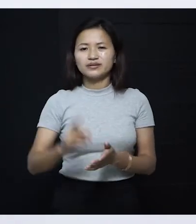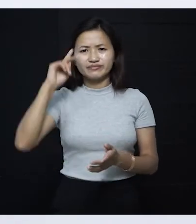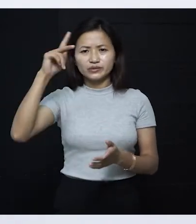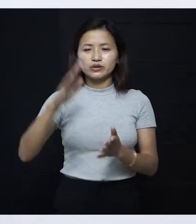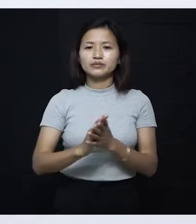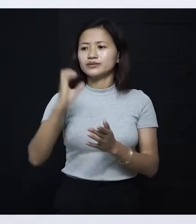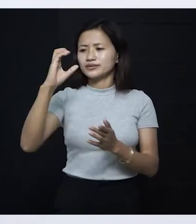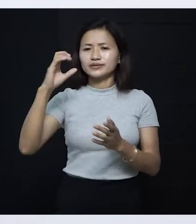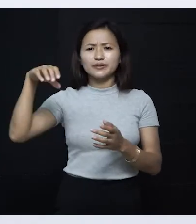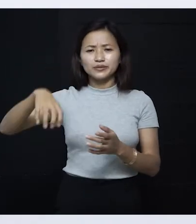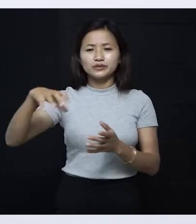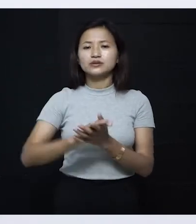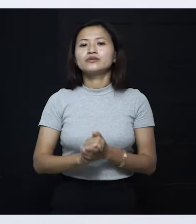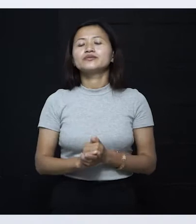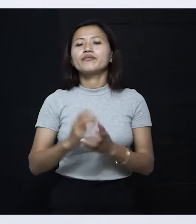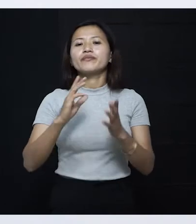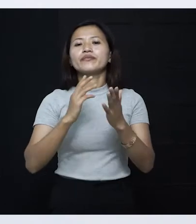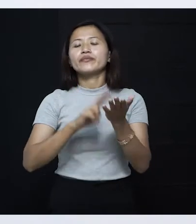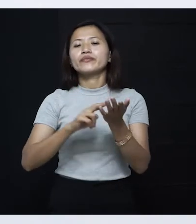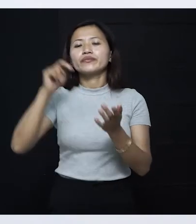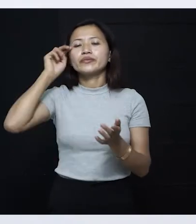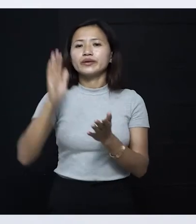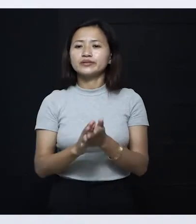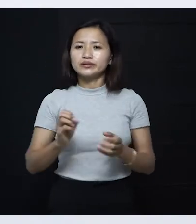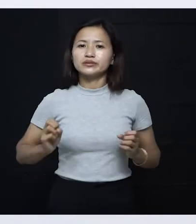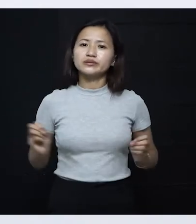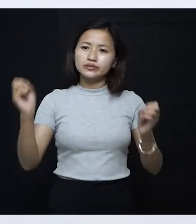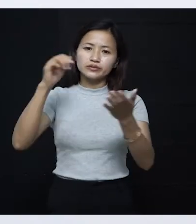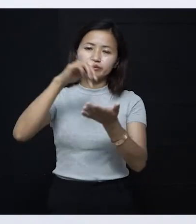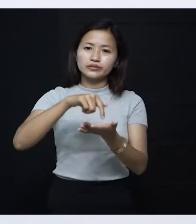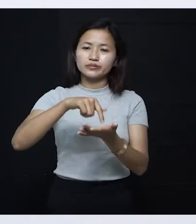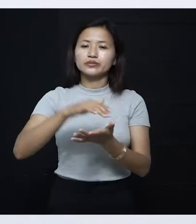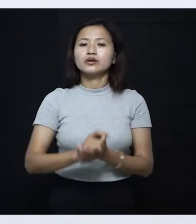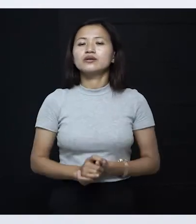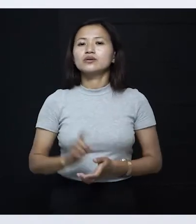capital of Nagaland, as you are all aware, okay? And this is situated at